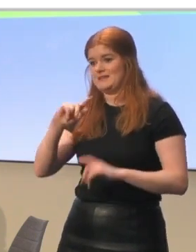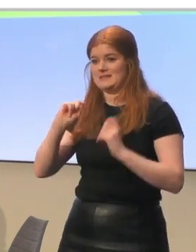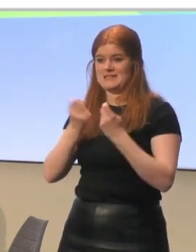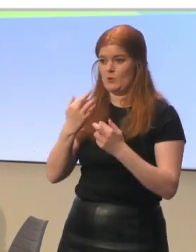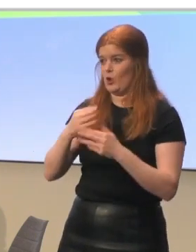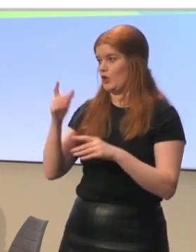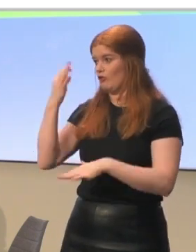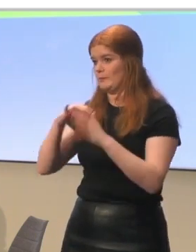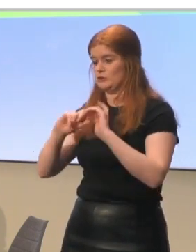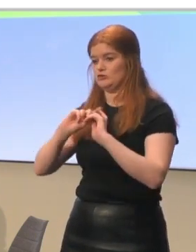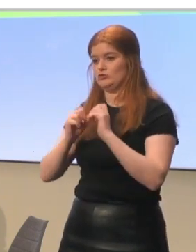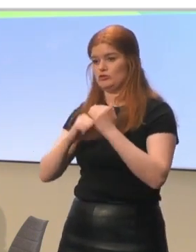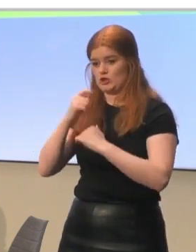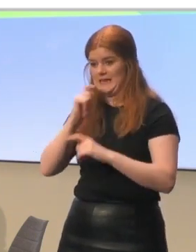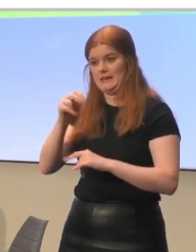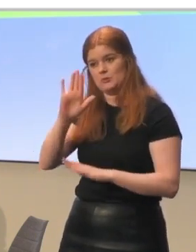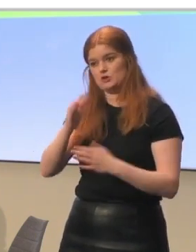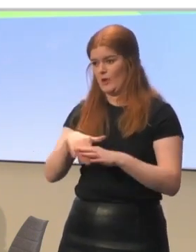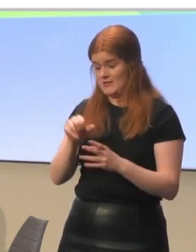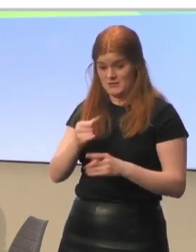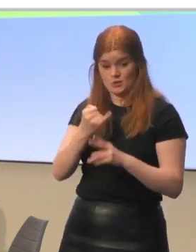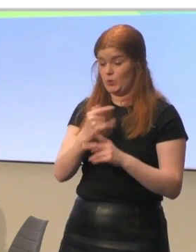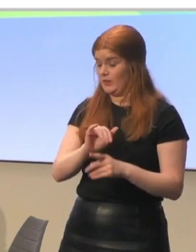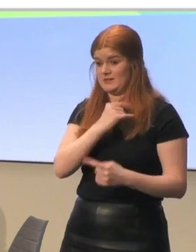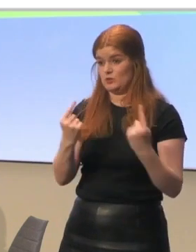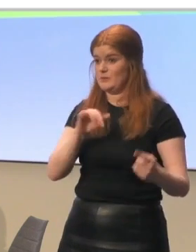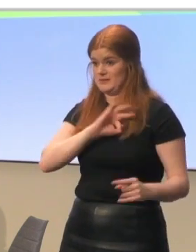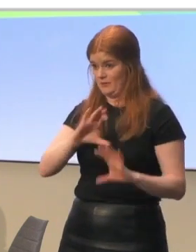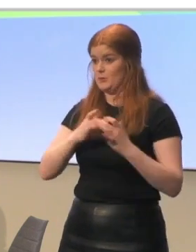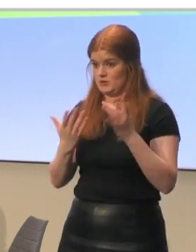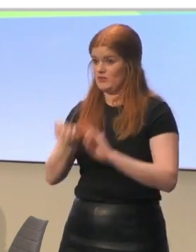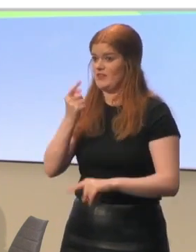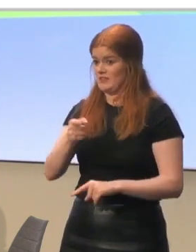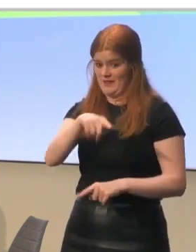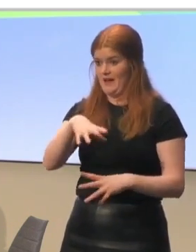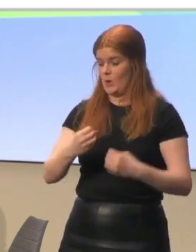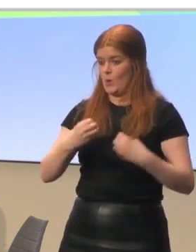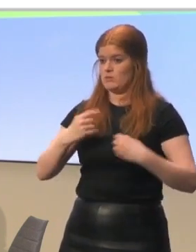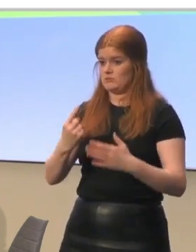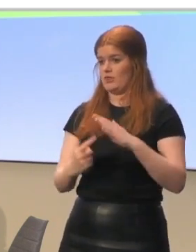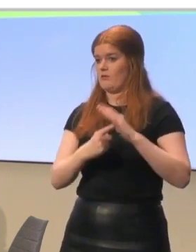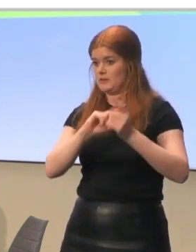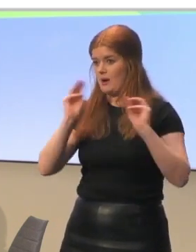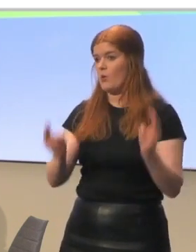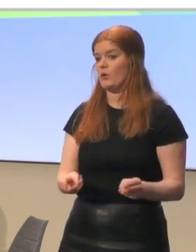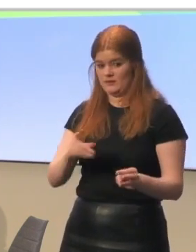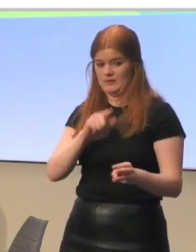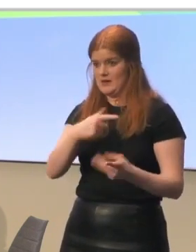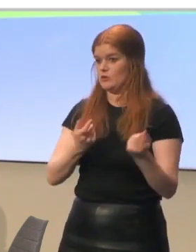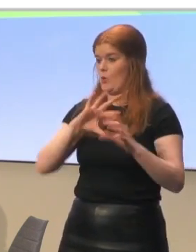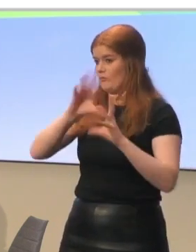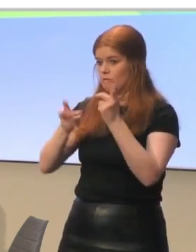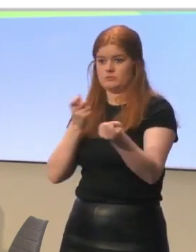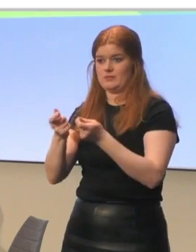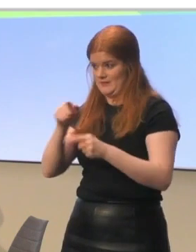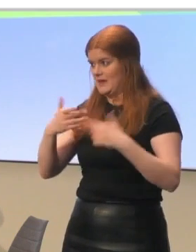other structure. It's the actual school communities that have made this happen, and they have the authority, and they remain so, and the whole is how